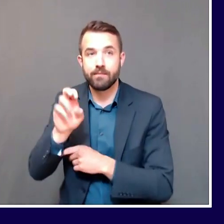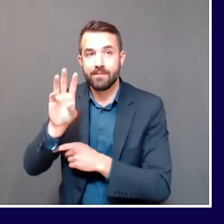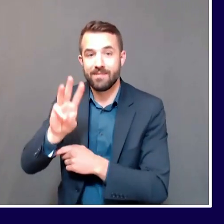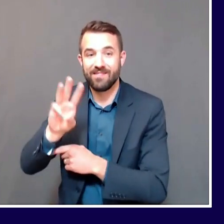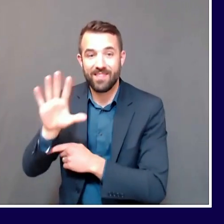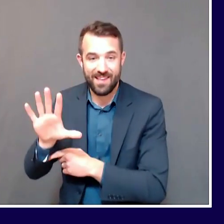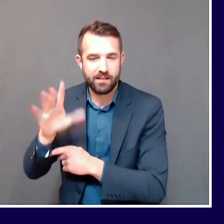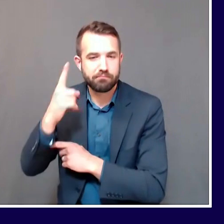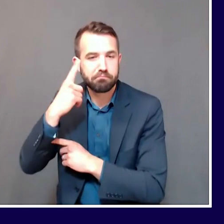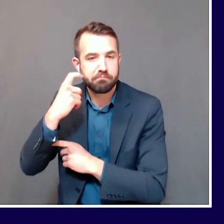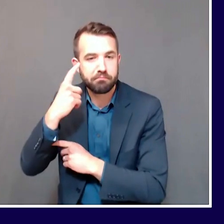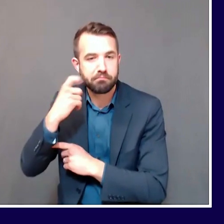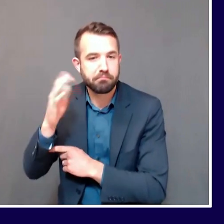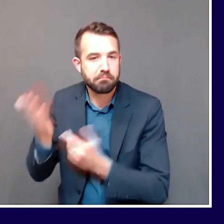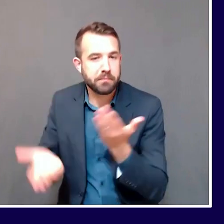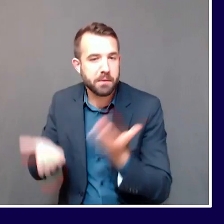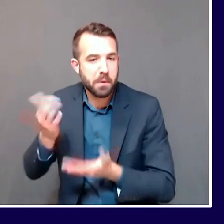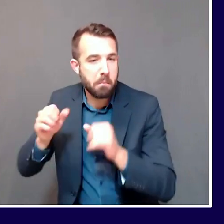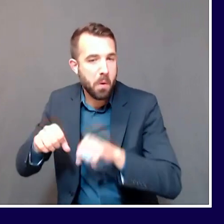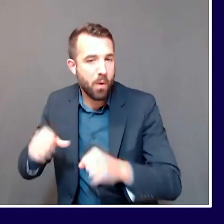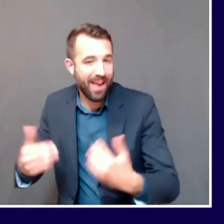are probable.